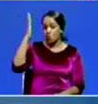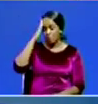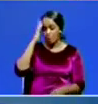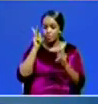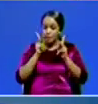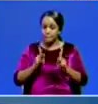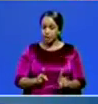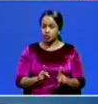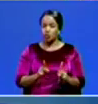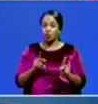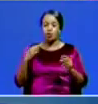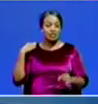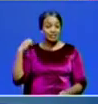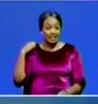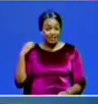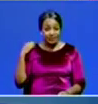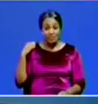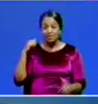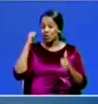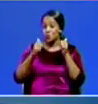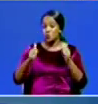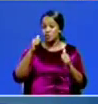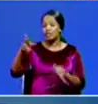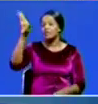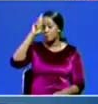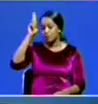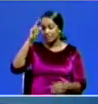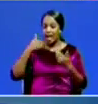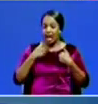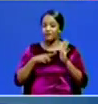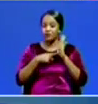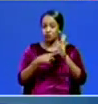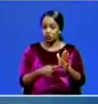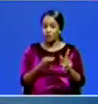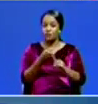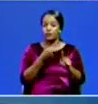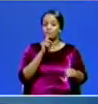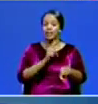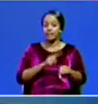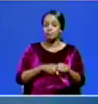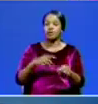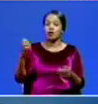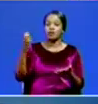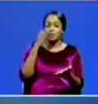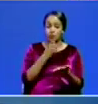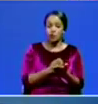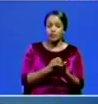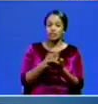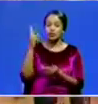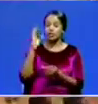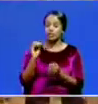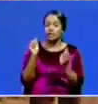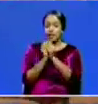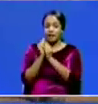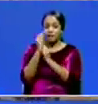sacrifices and gallantry that the soldiers have shown since their deployment in Somalia in 2011.